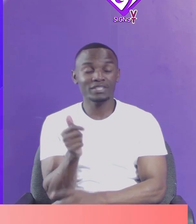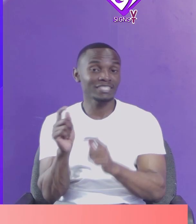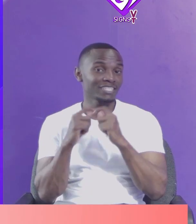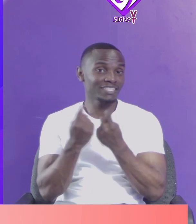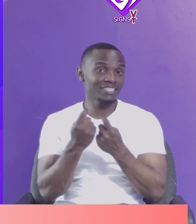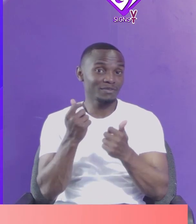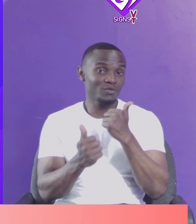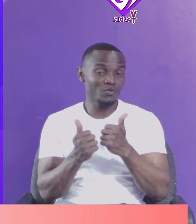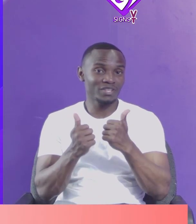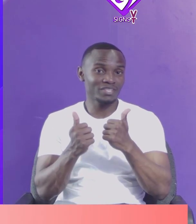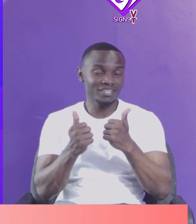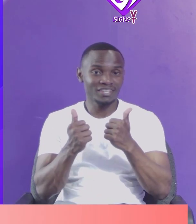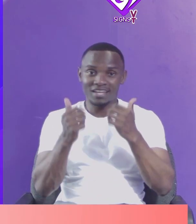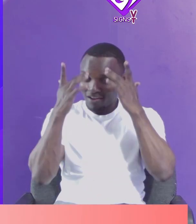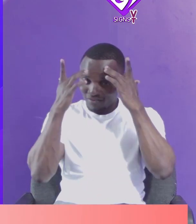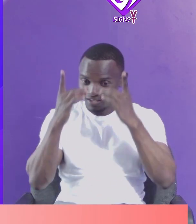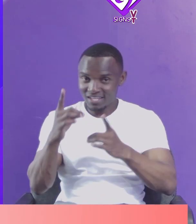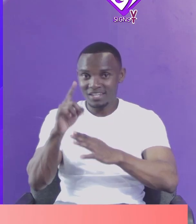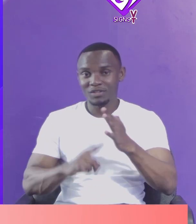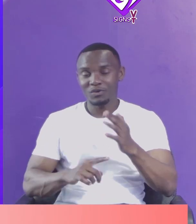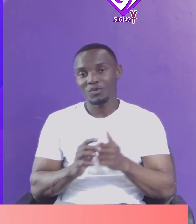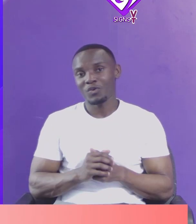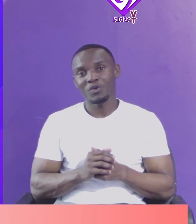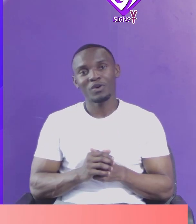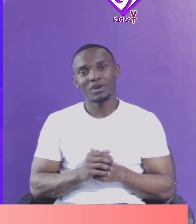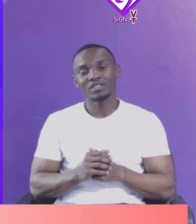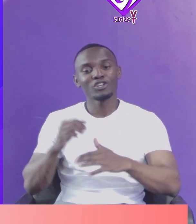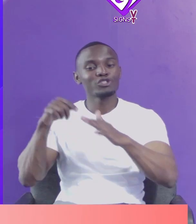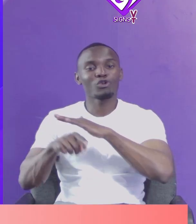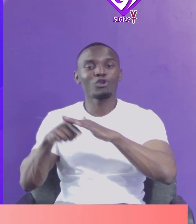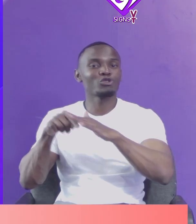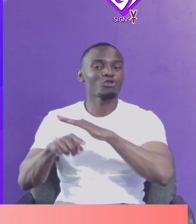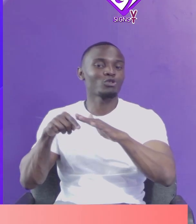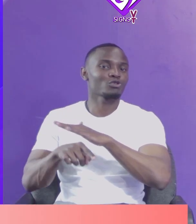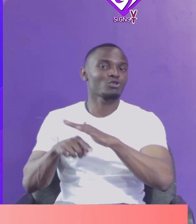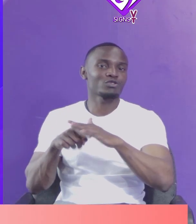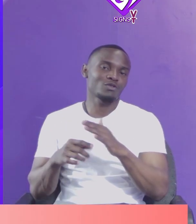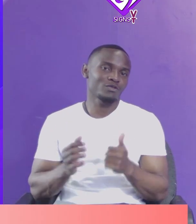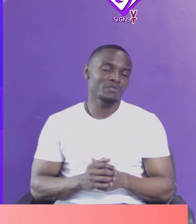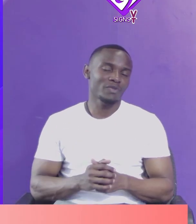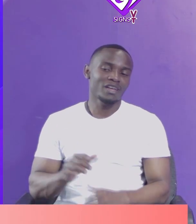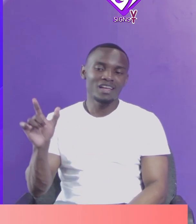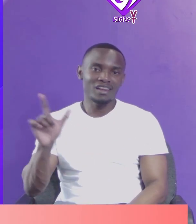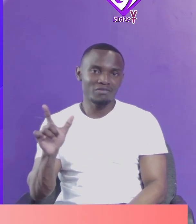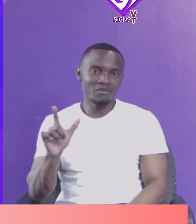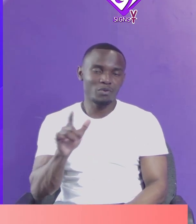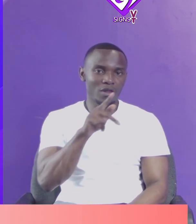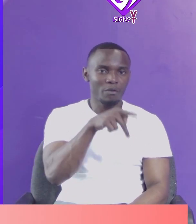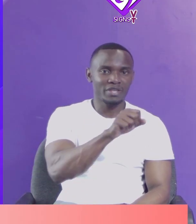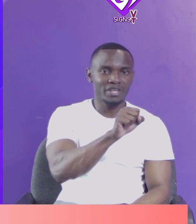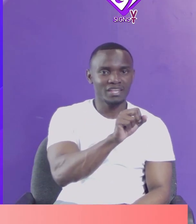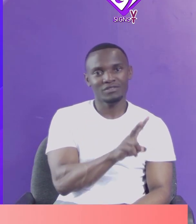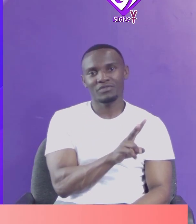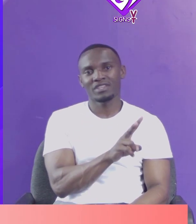have decided it's a routing goal. Funga venye unataka. Liverpool against PSV, Arne Slot's side